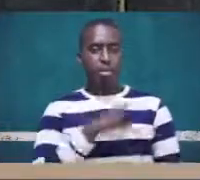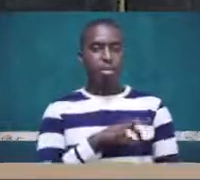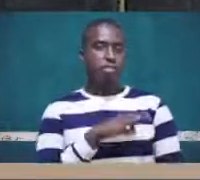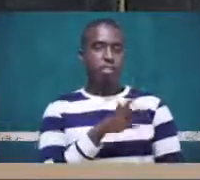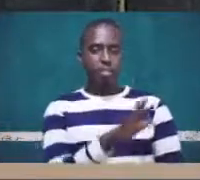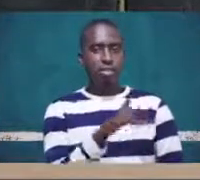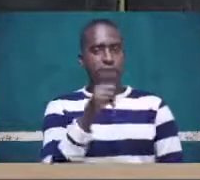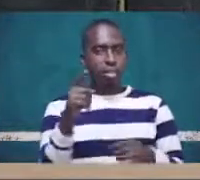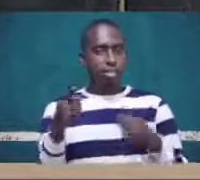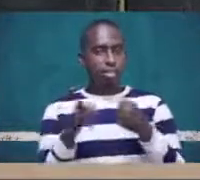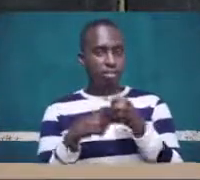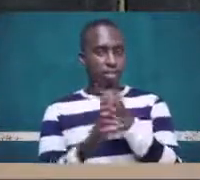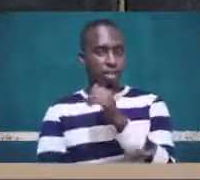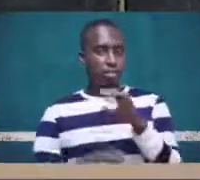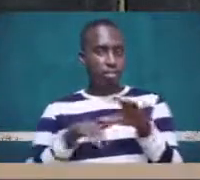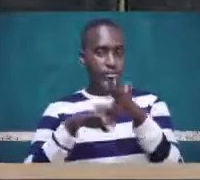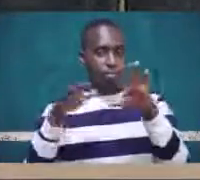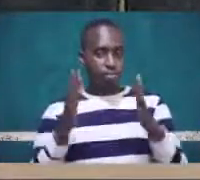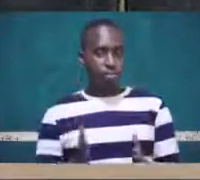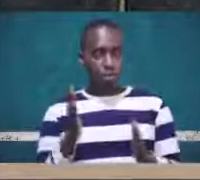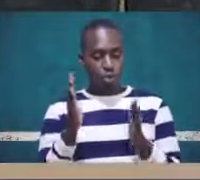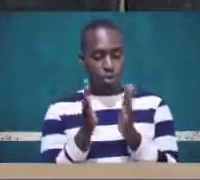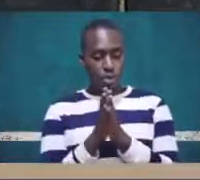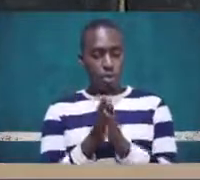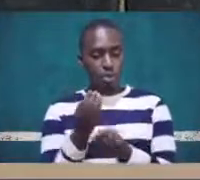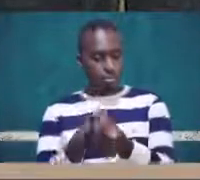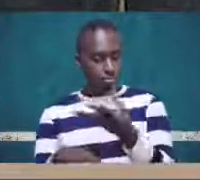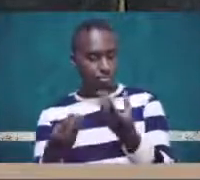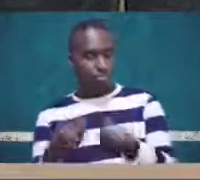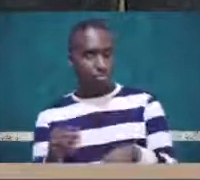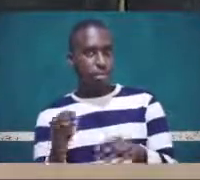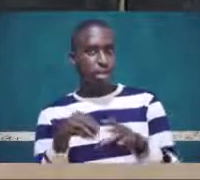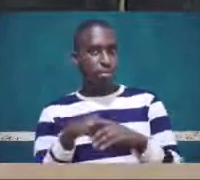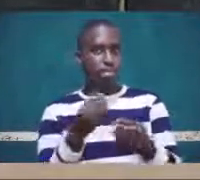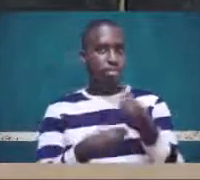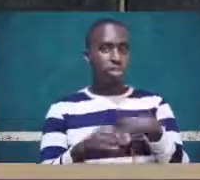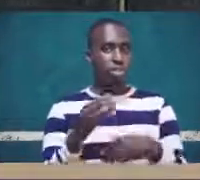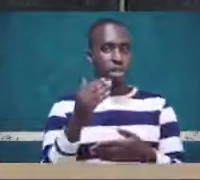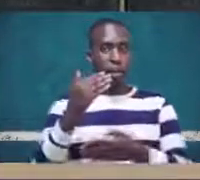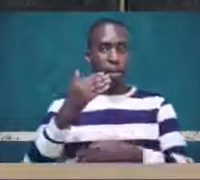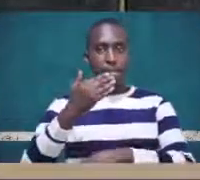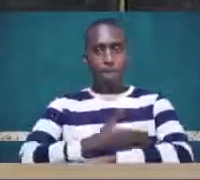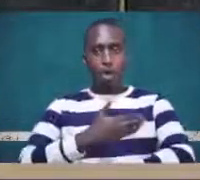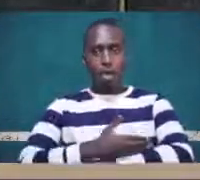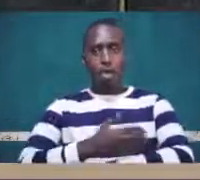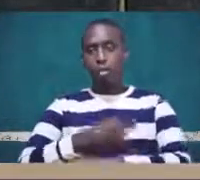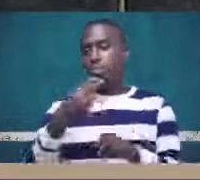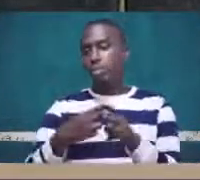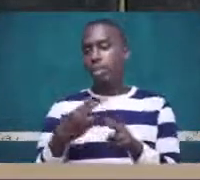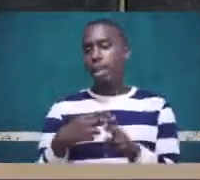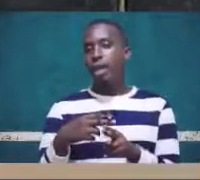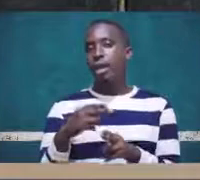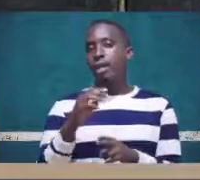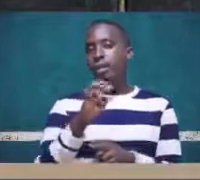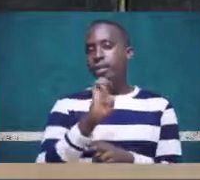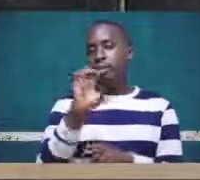member states that are trading together in a given region or in a trading bloc called East African